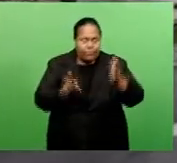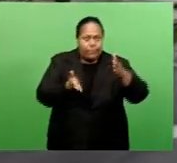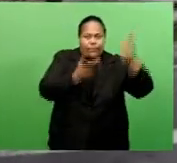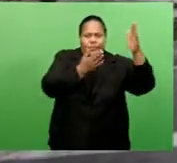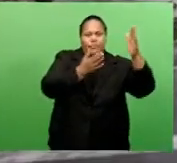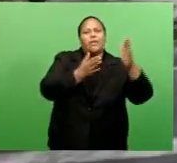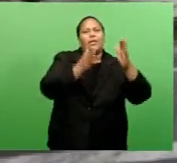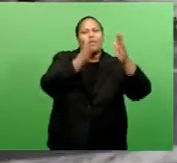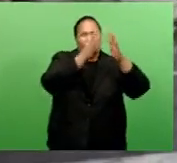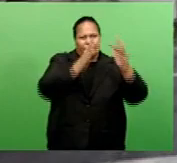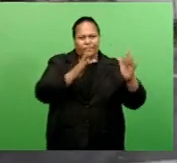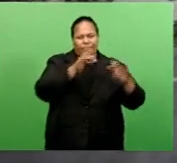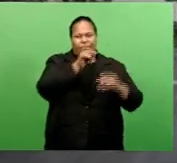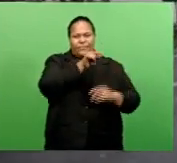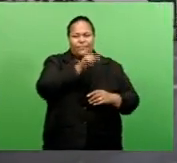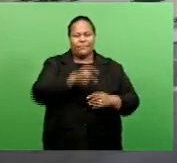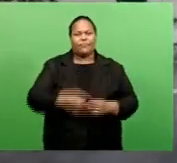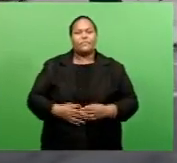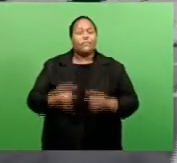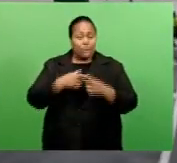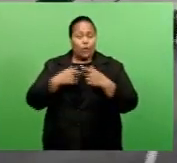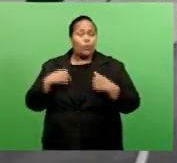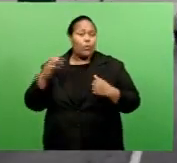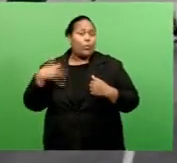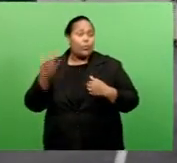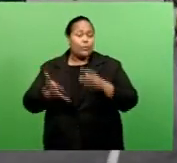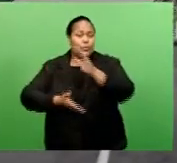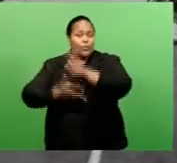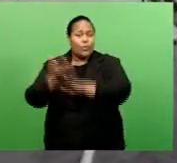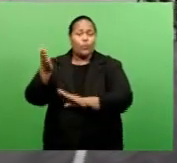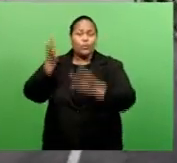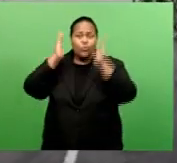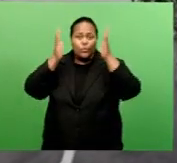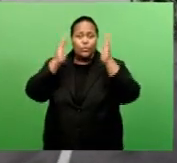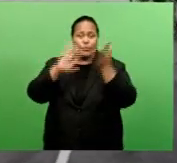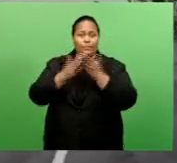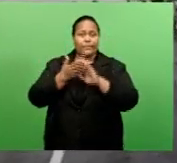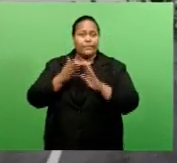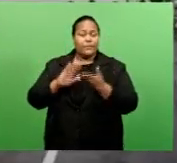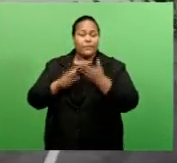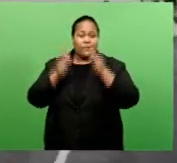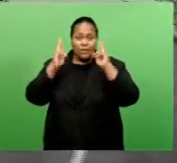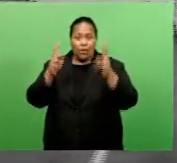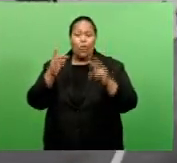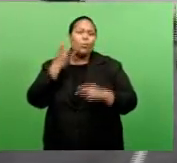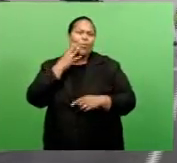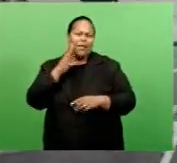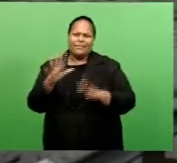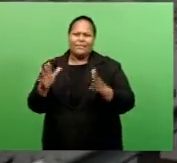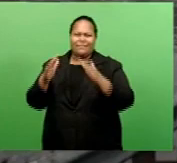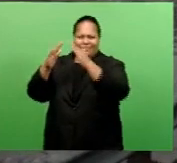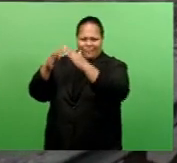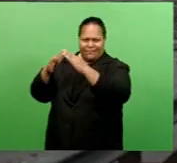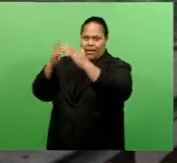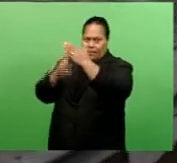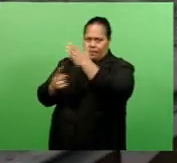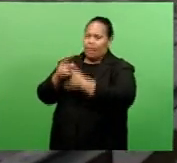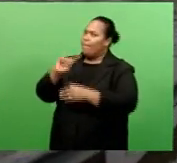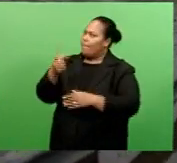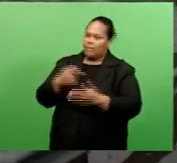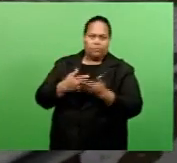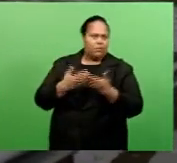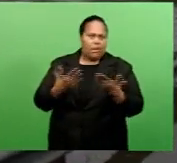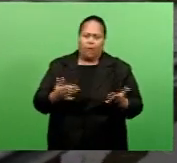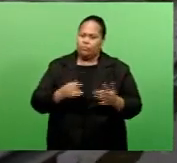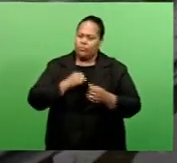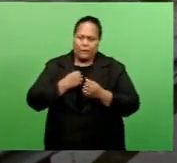ground. We normally go to the church and community hall to seek shelter when a disaster strikes, but this is a very serious case and